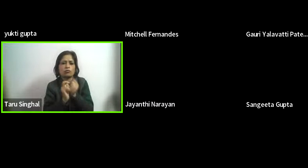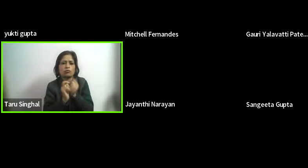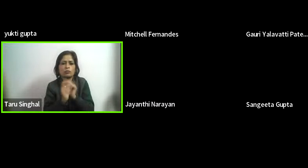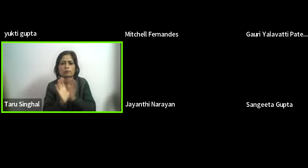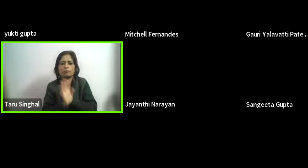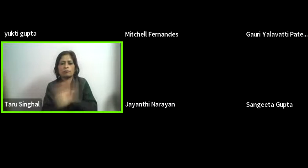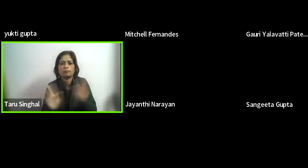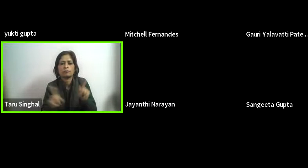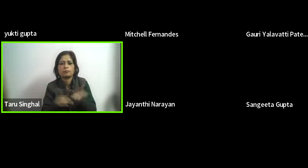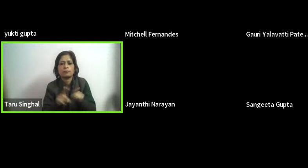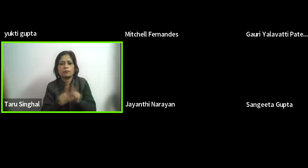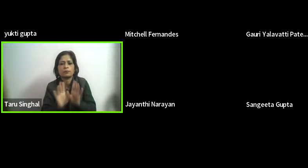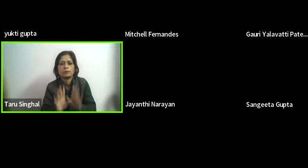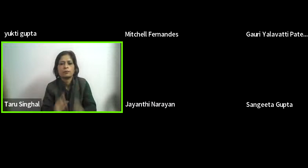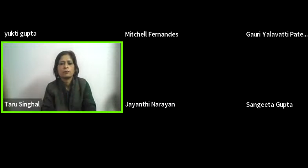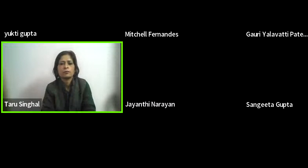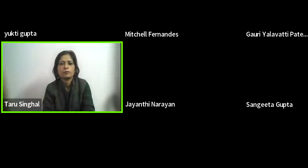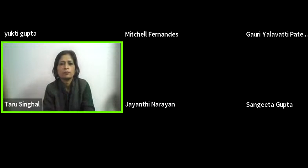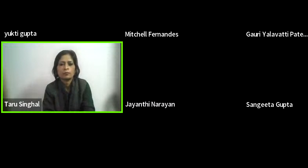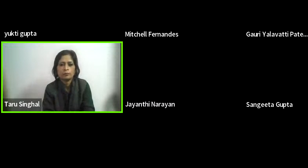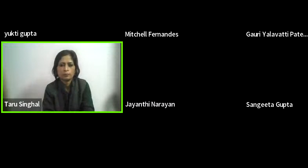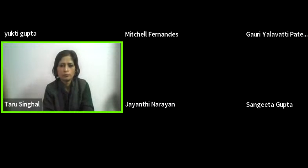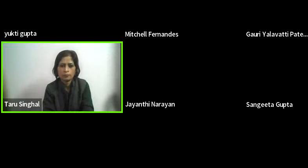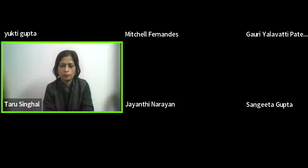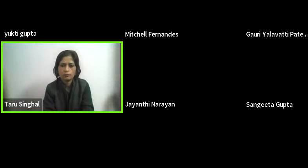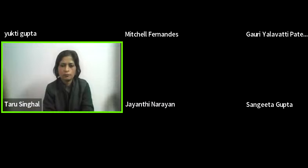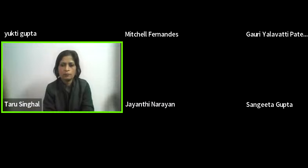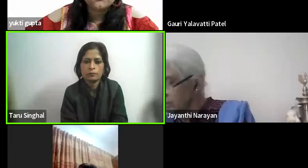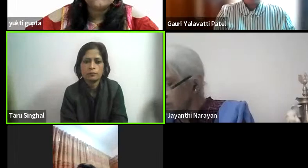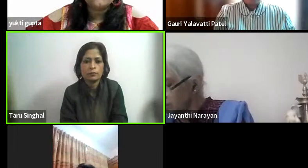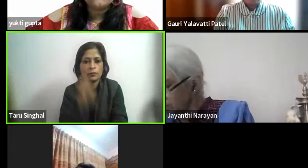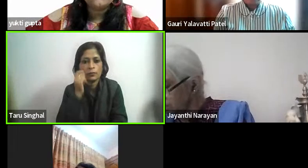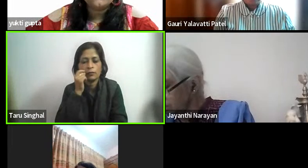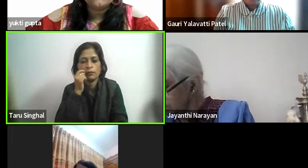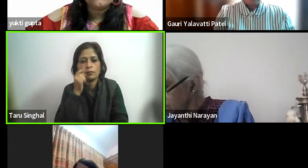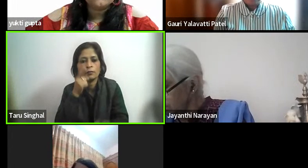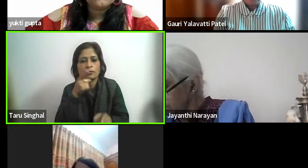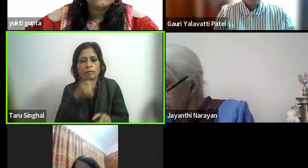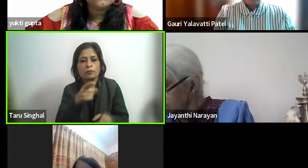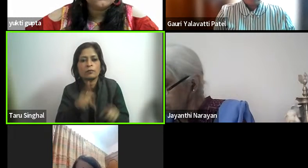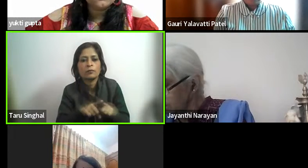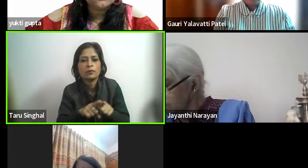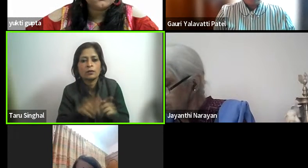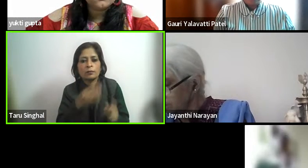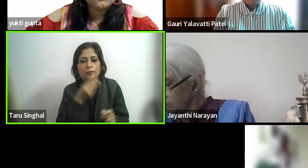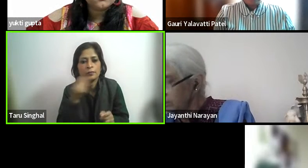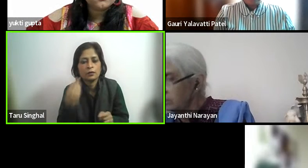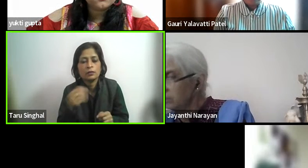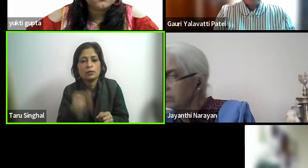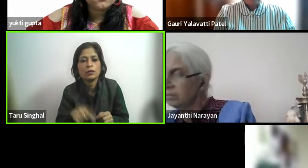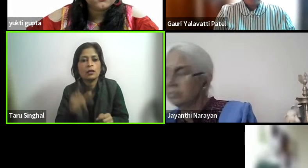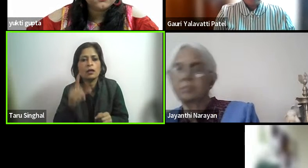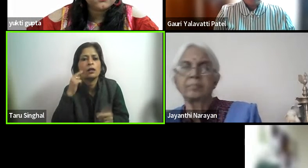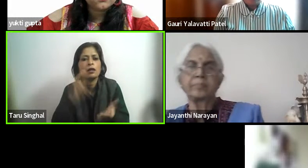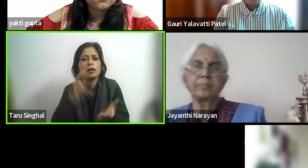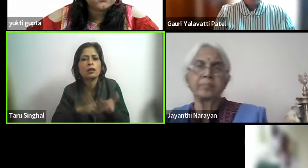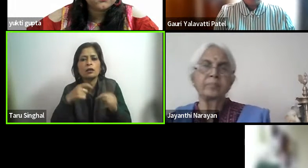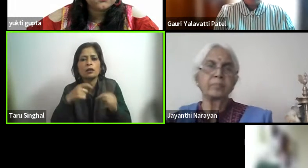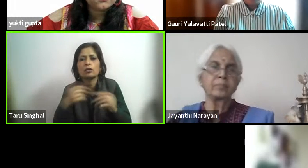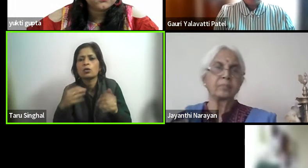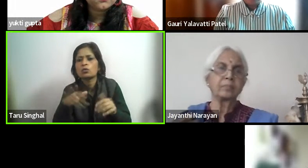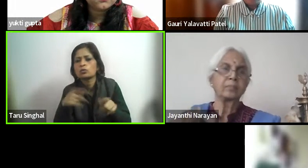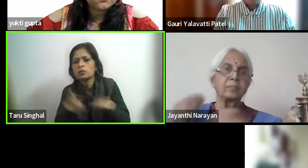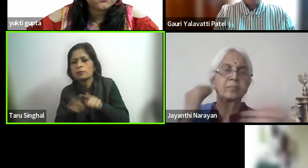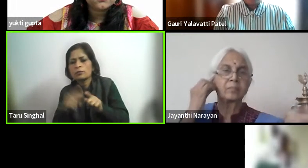Yeah. Can I talk to you later? I'm in a session. And sir, could we share the link in the Zoom chat